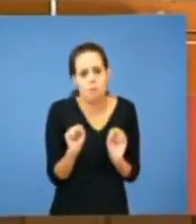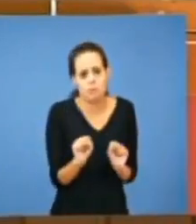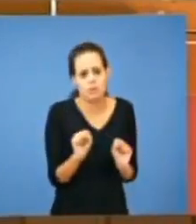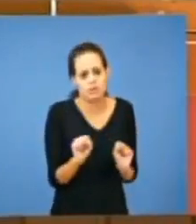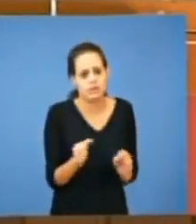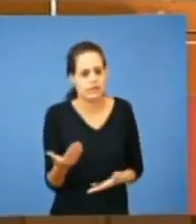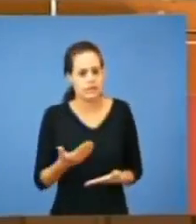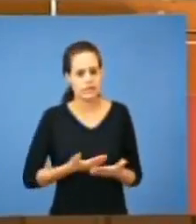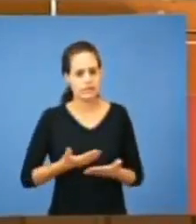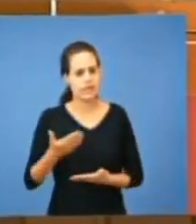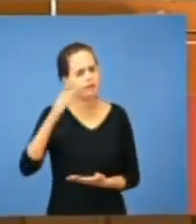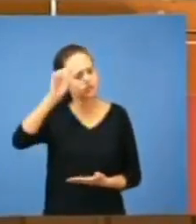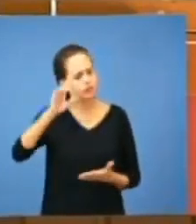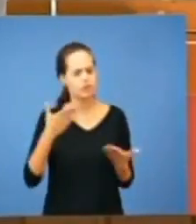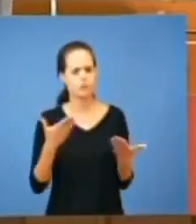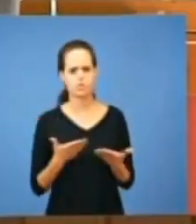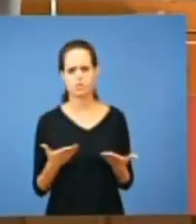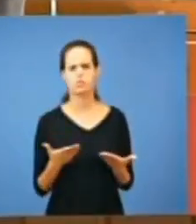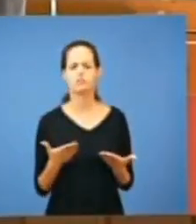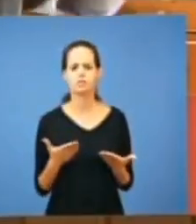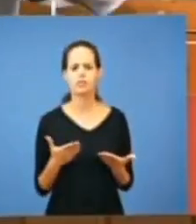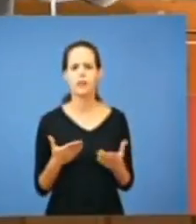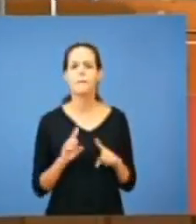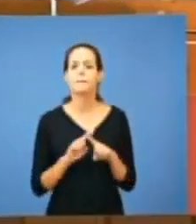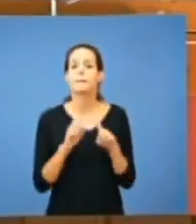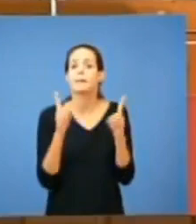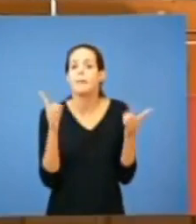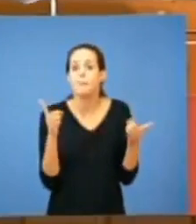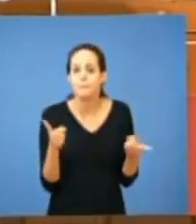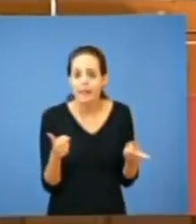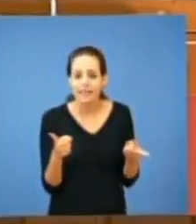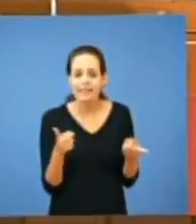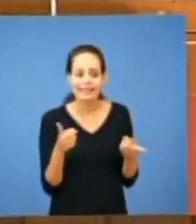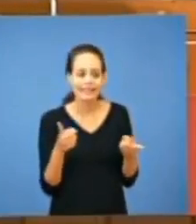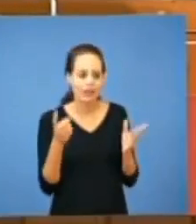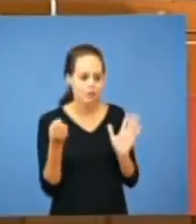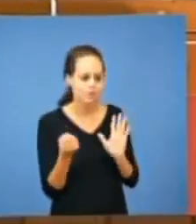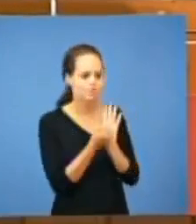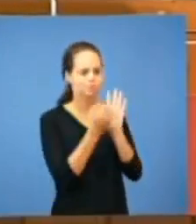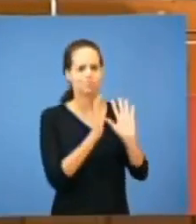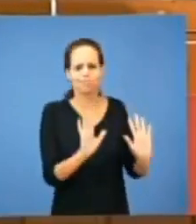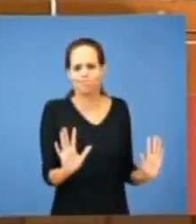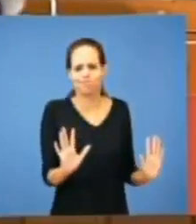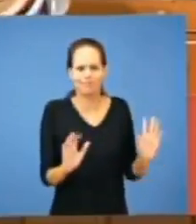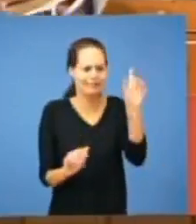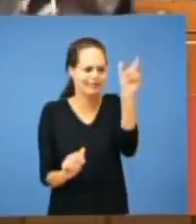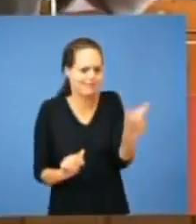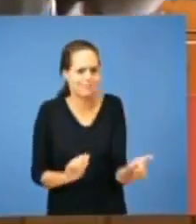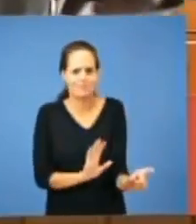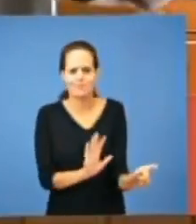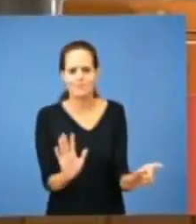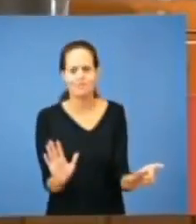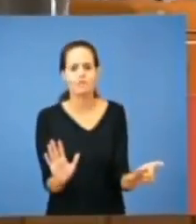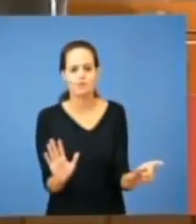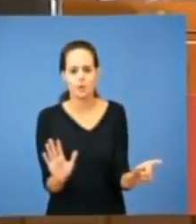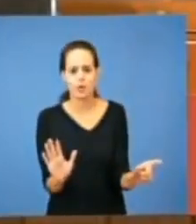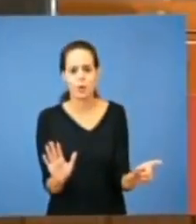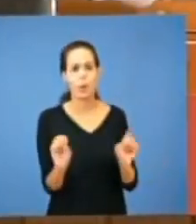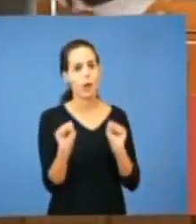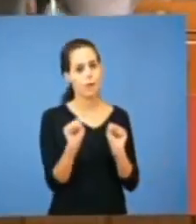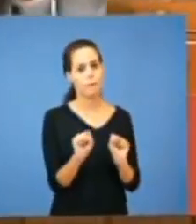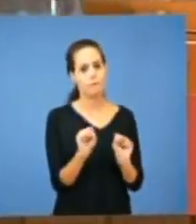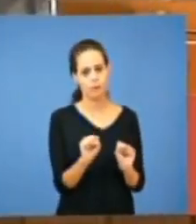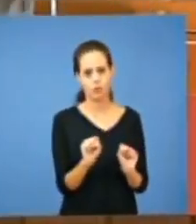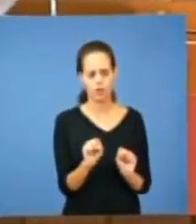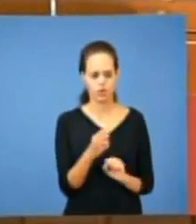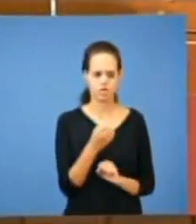may even be a Christian today, but I'm speaking about things like that. Much on the contrary, she